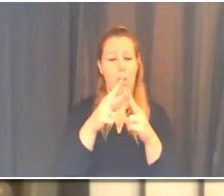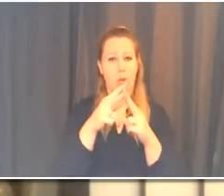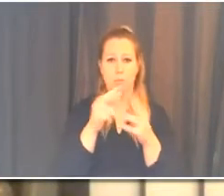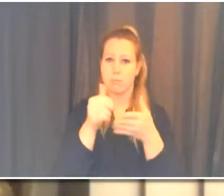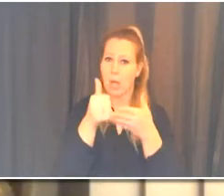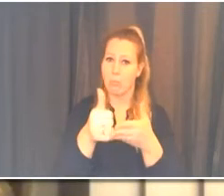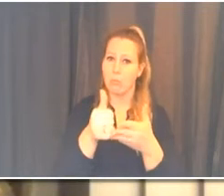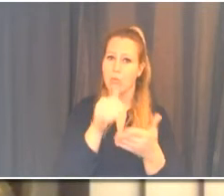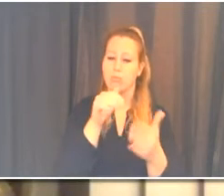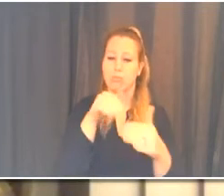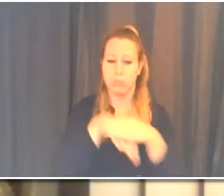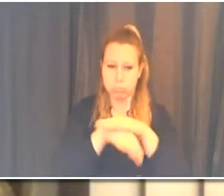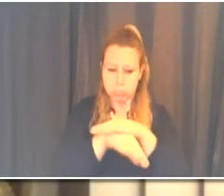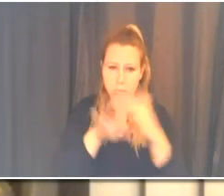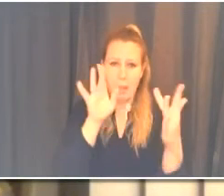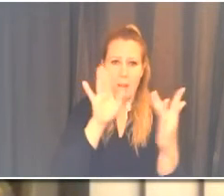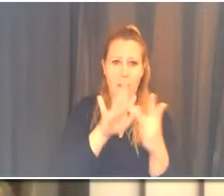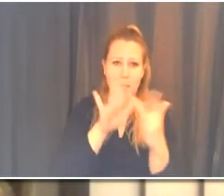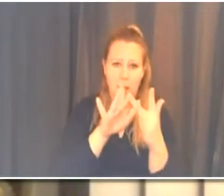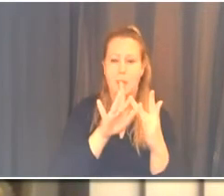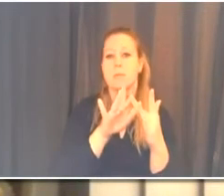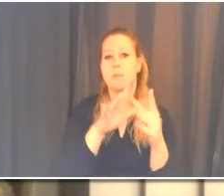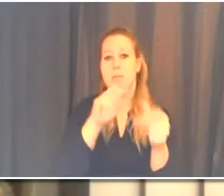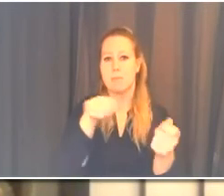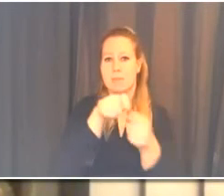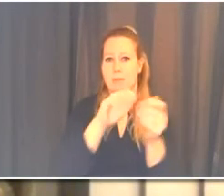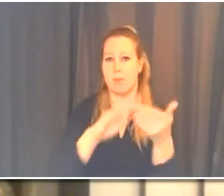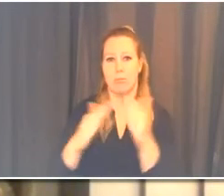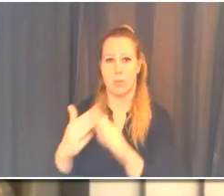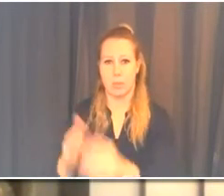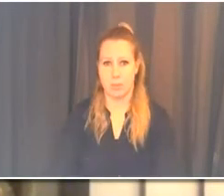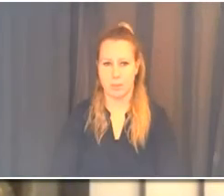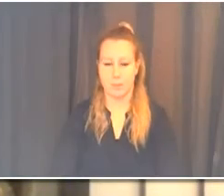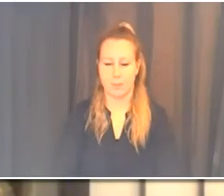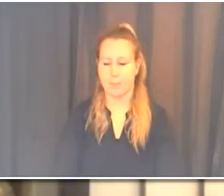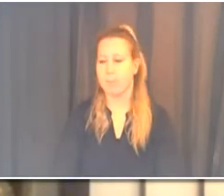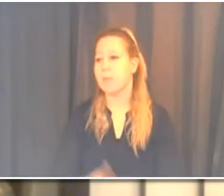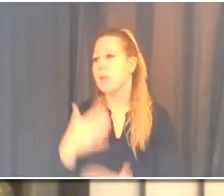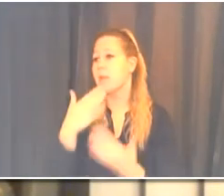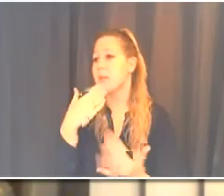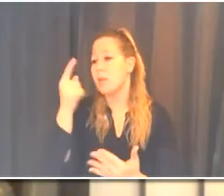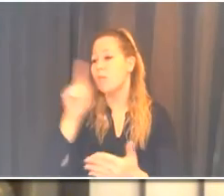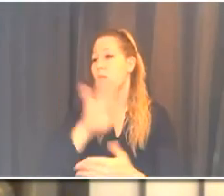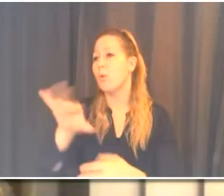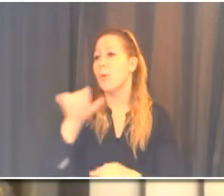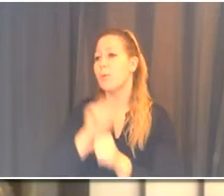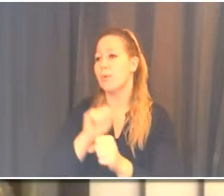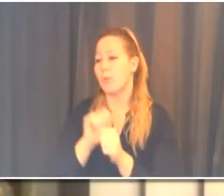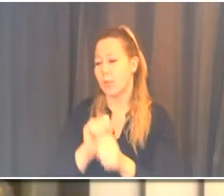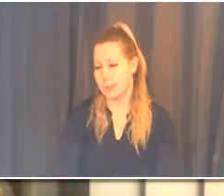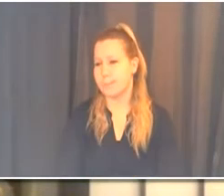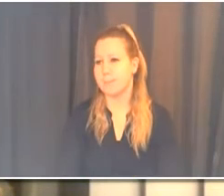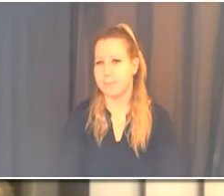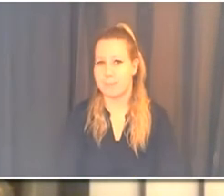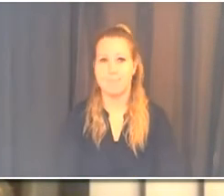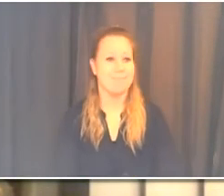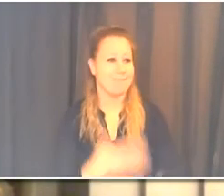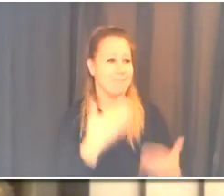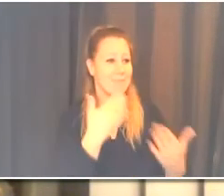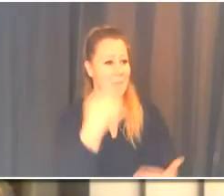witness our next witness is T tji Lorna Zen from